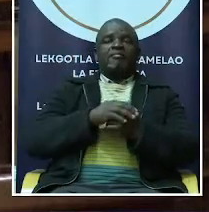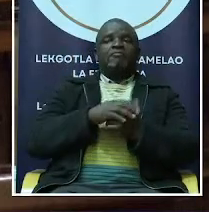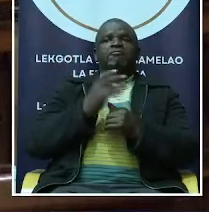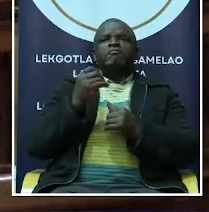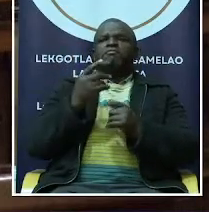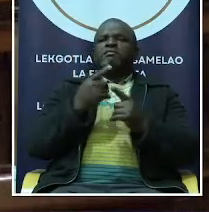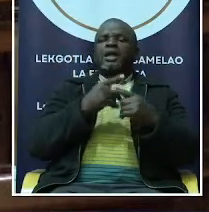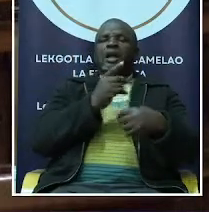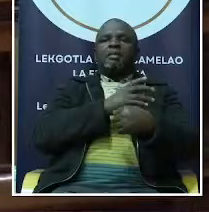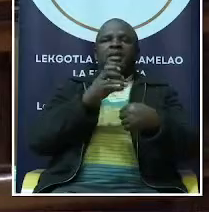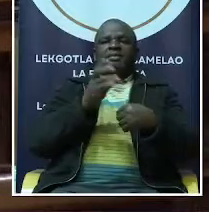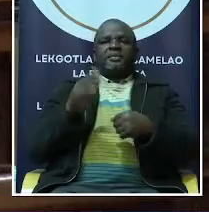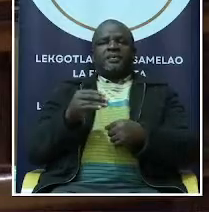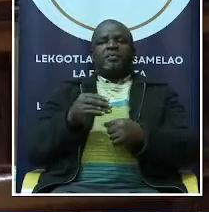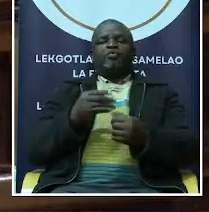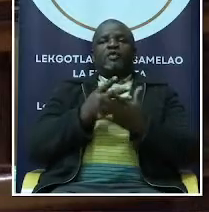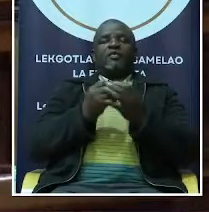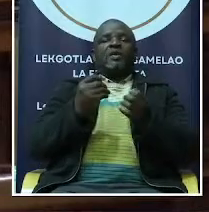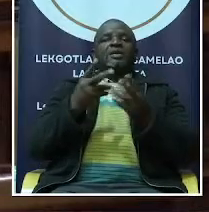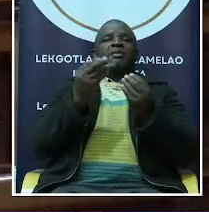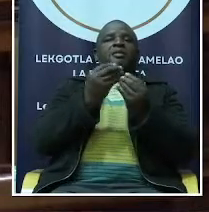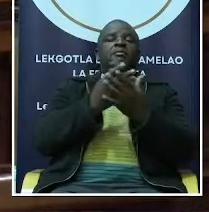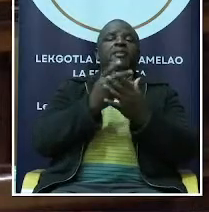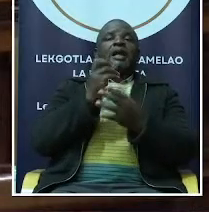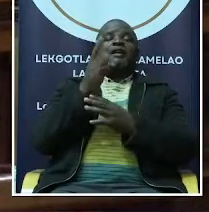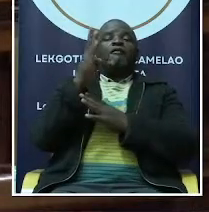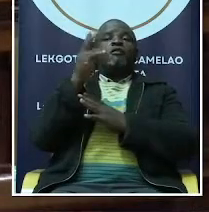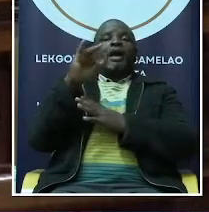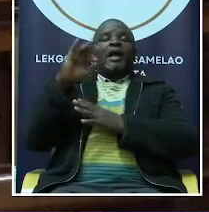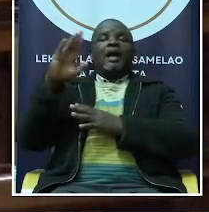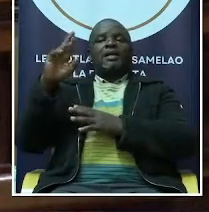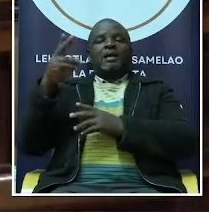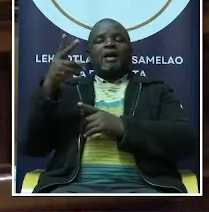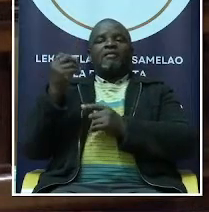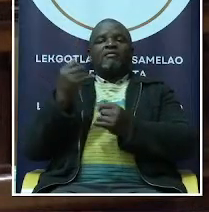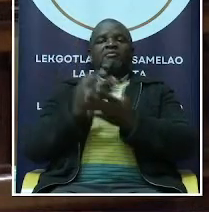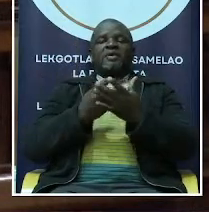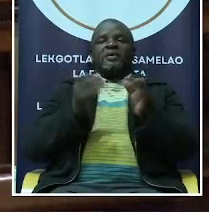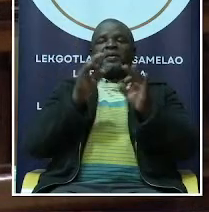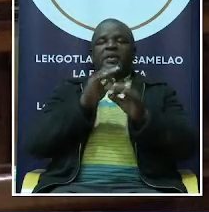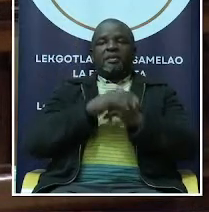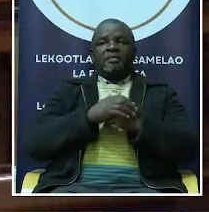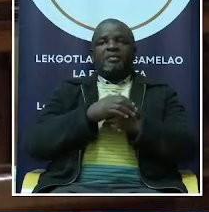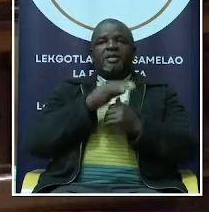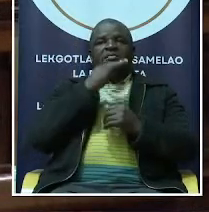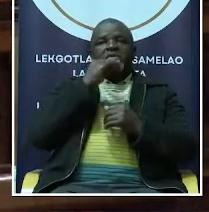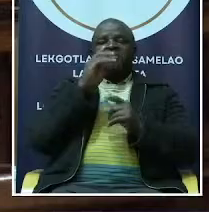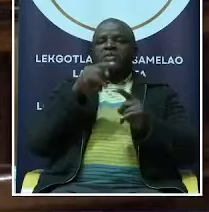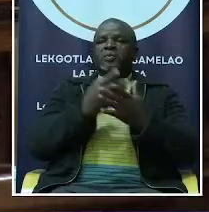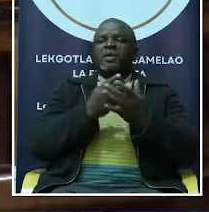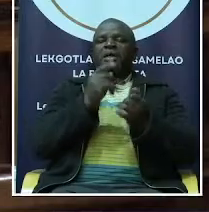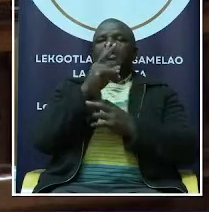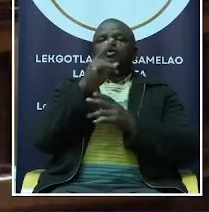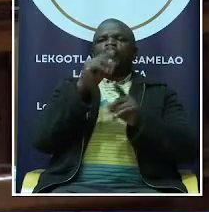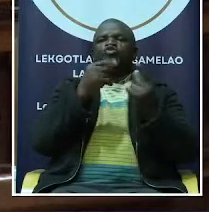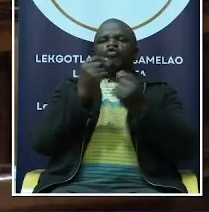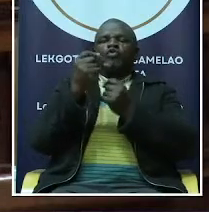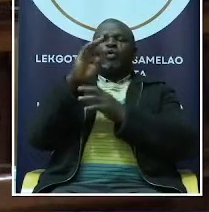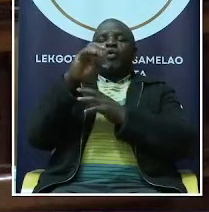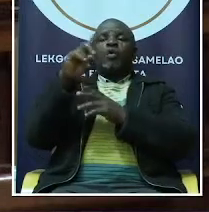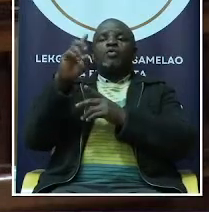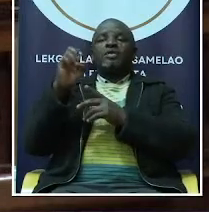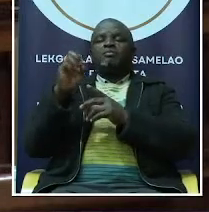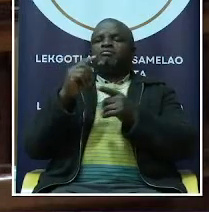that. We do not have the capability for anything that the 4th Industrial Revolution has for us. We cannot code, we